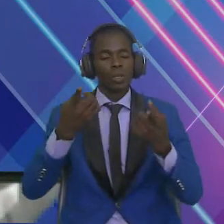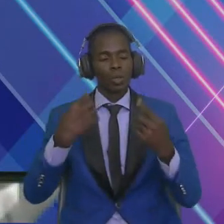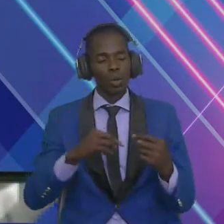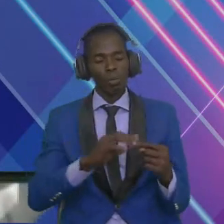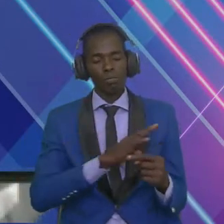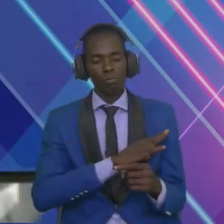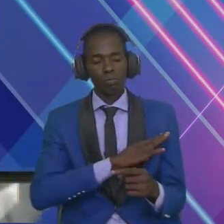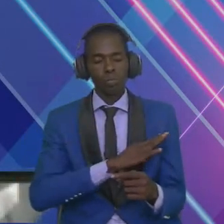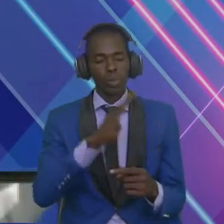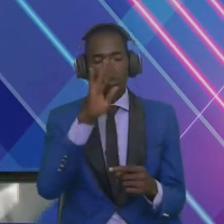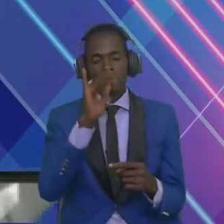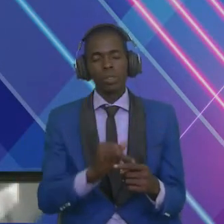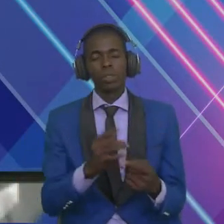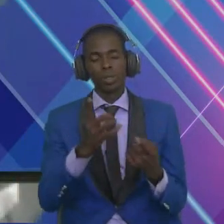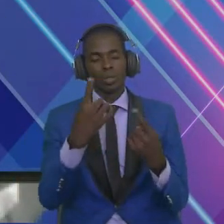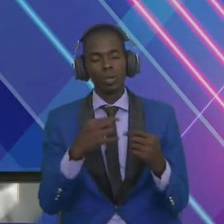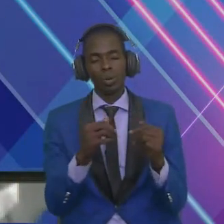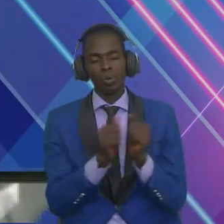up. Open.